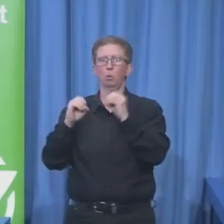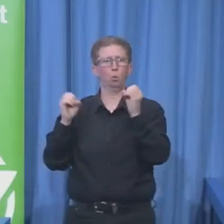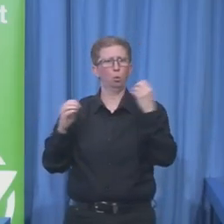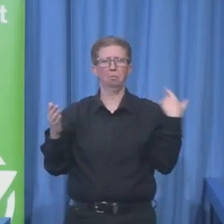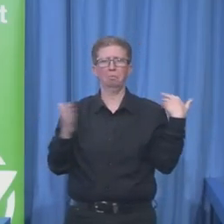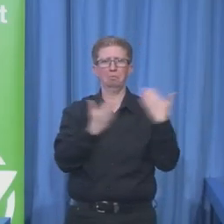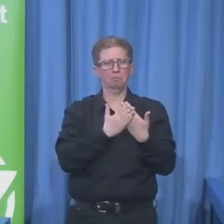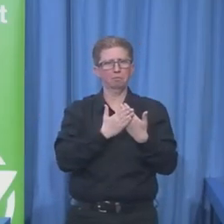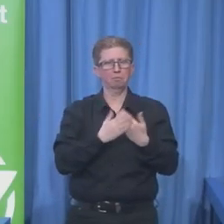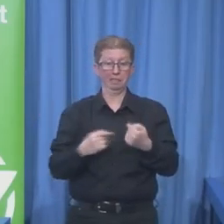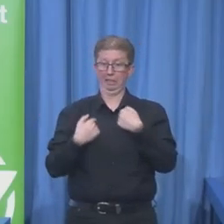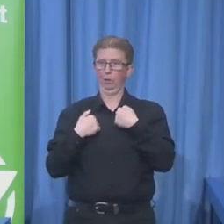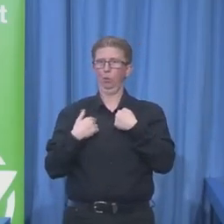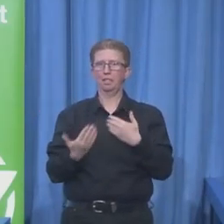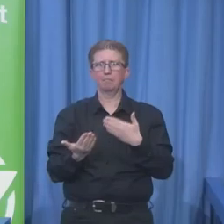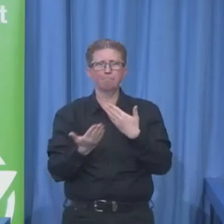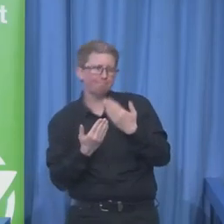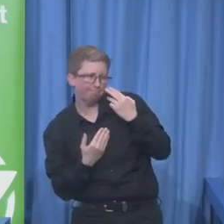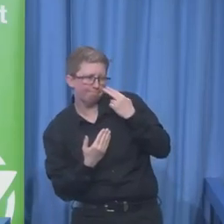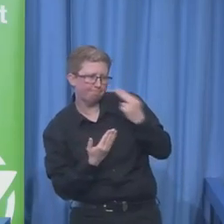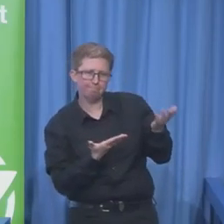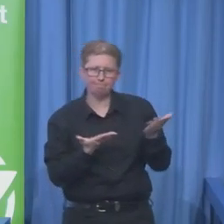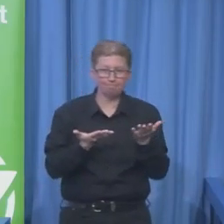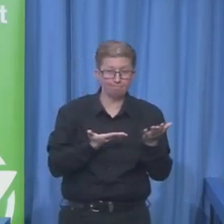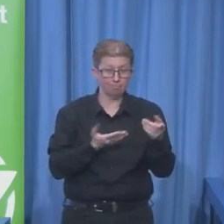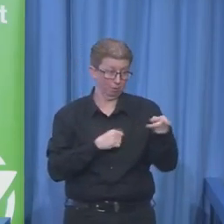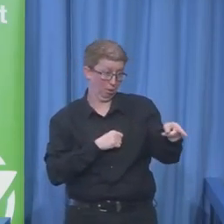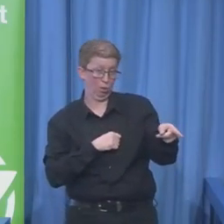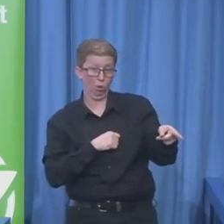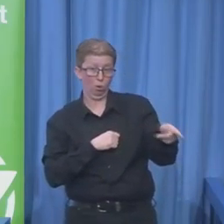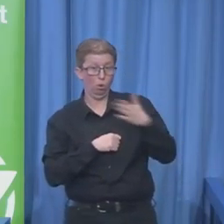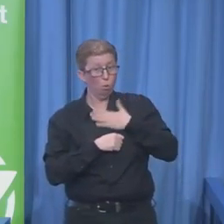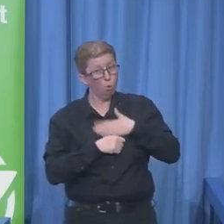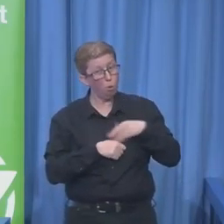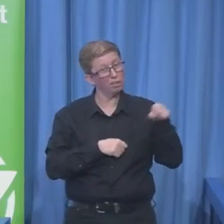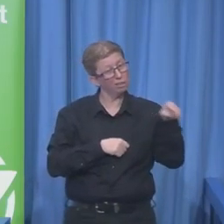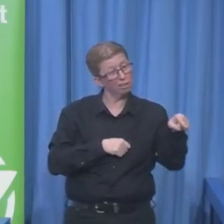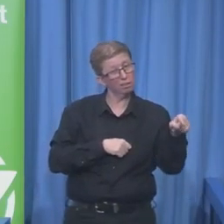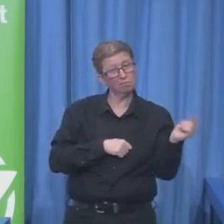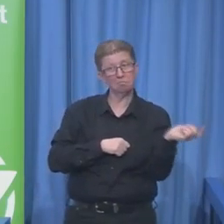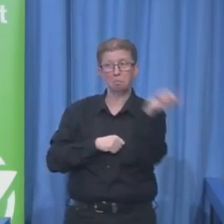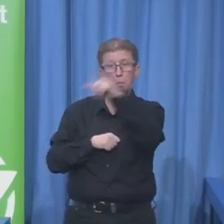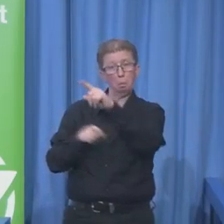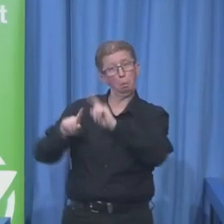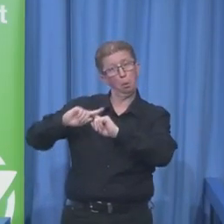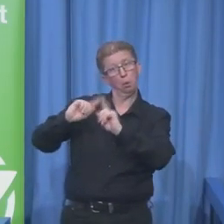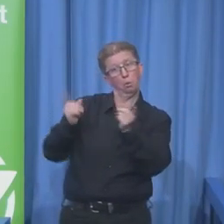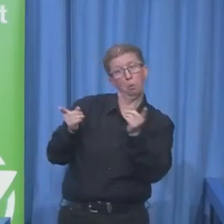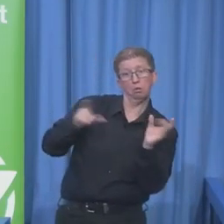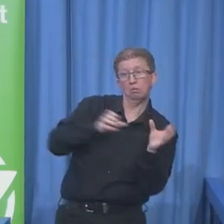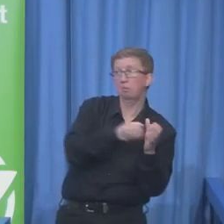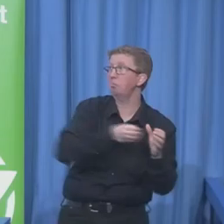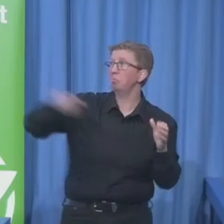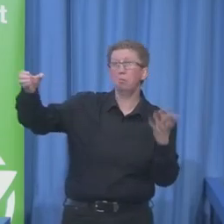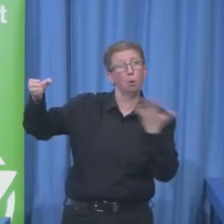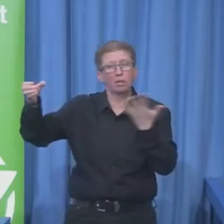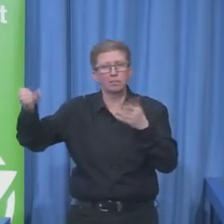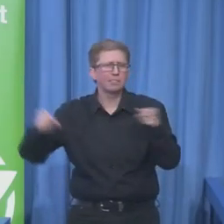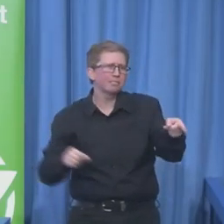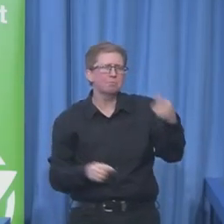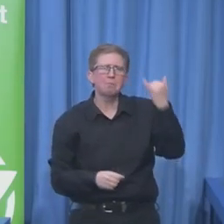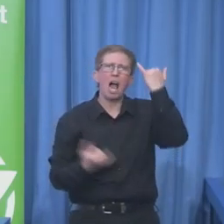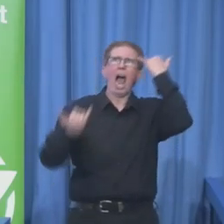time and the security to develop her own ideas and to develop confidence. And her